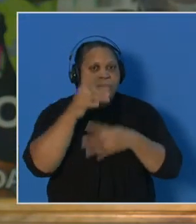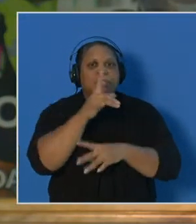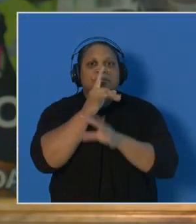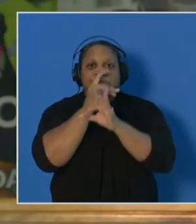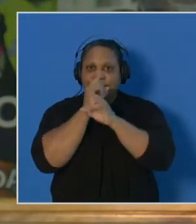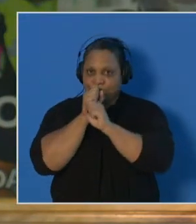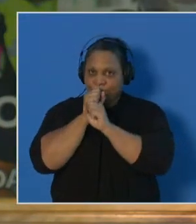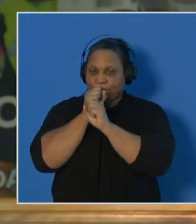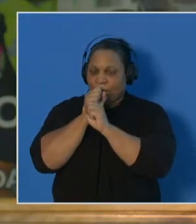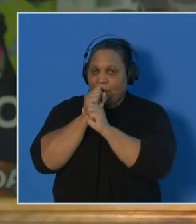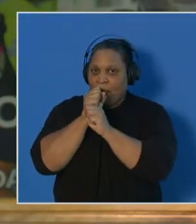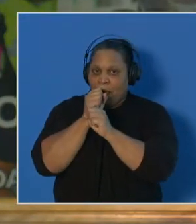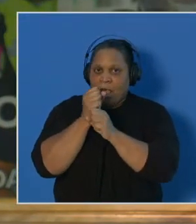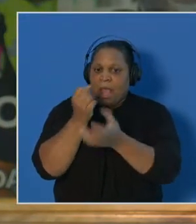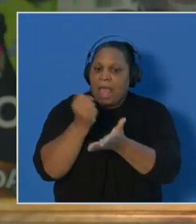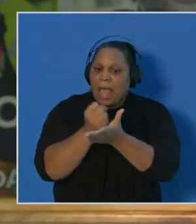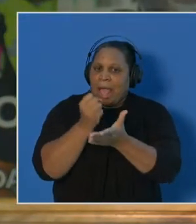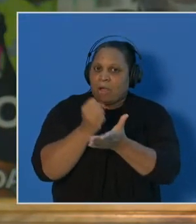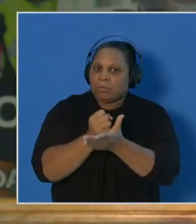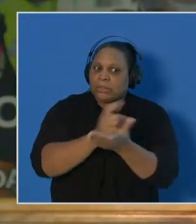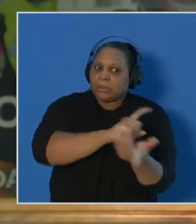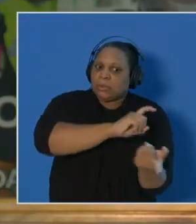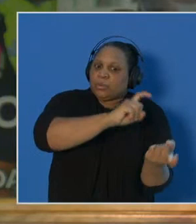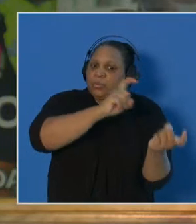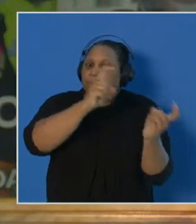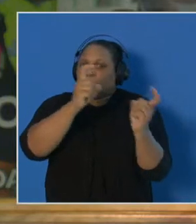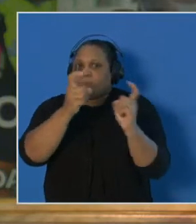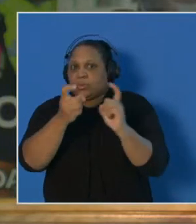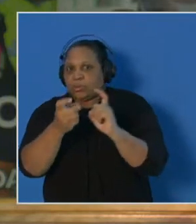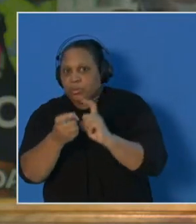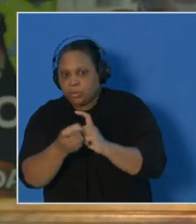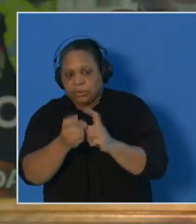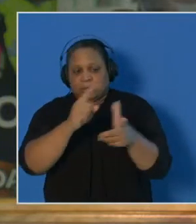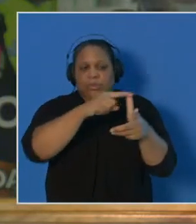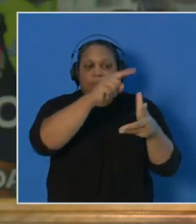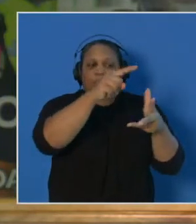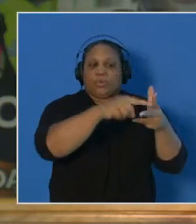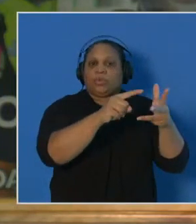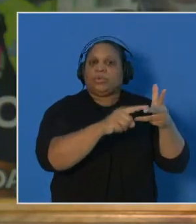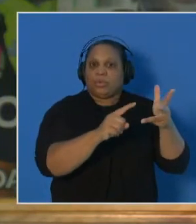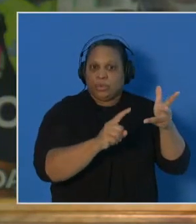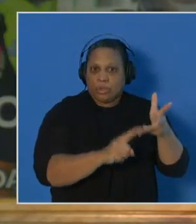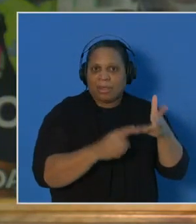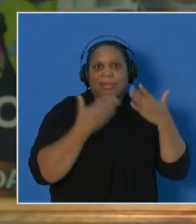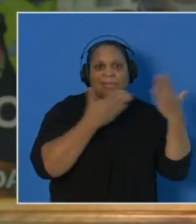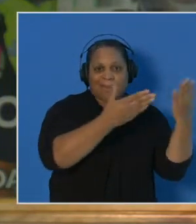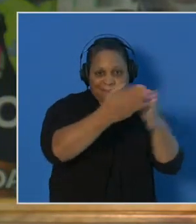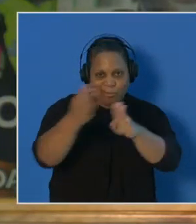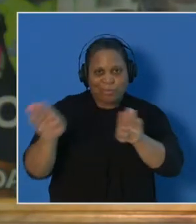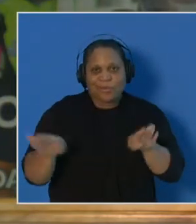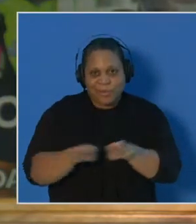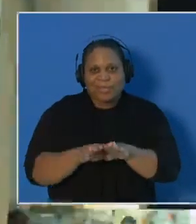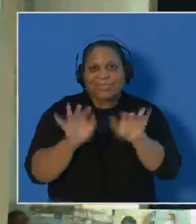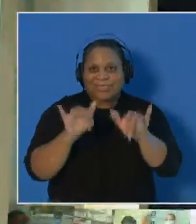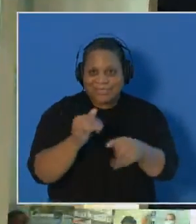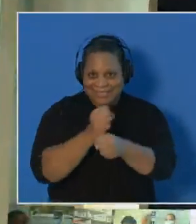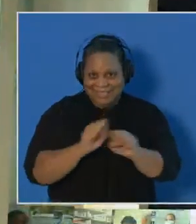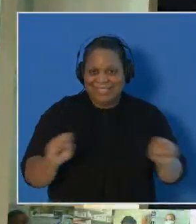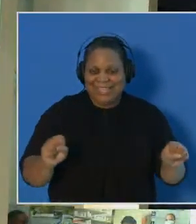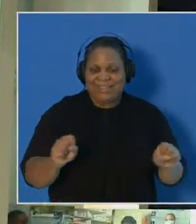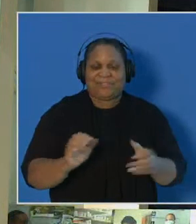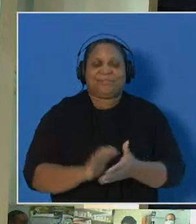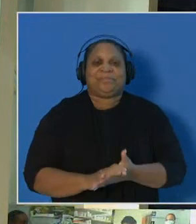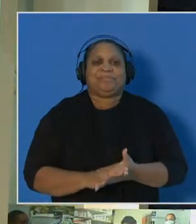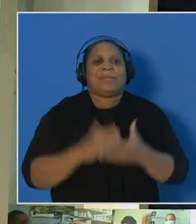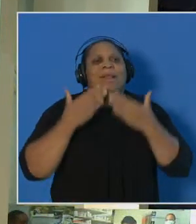confidential, and it will help us greatly as we transition throughout the phases. Thank you, Bermuda, and stay safe. Thank you,